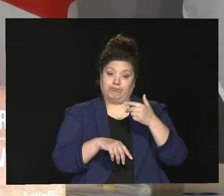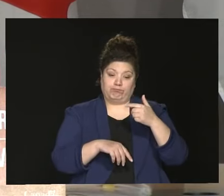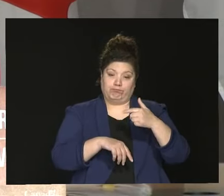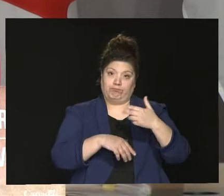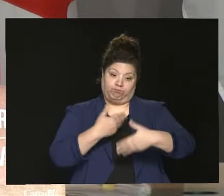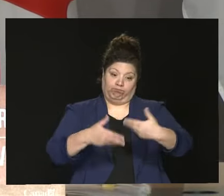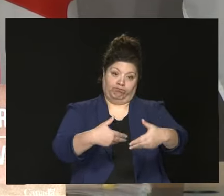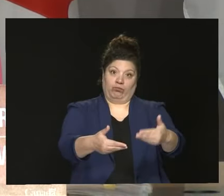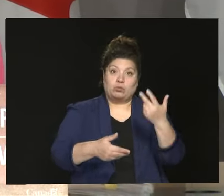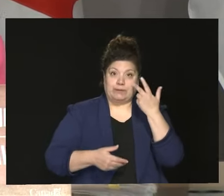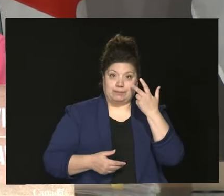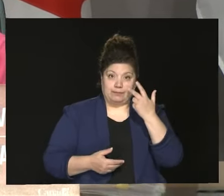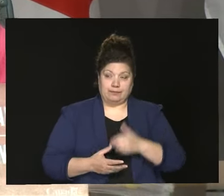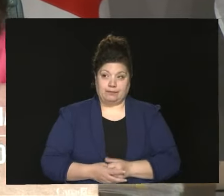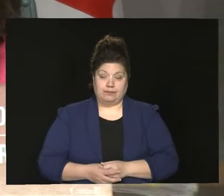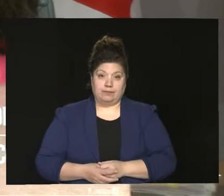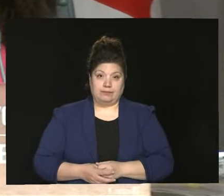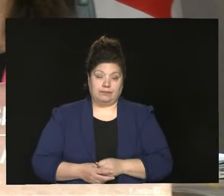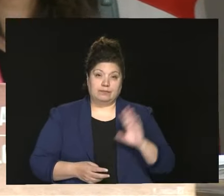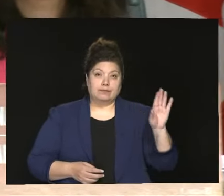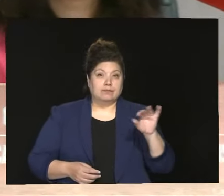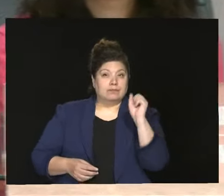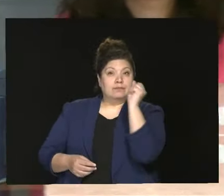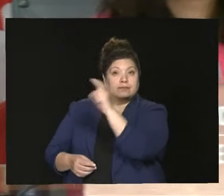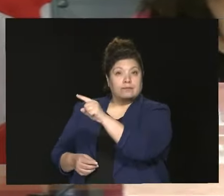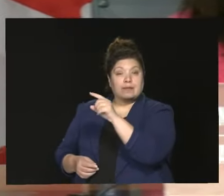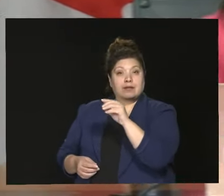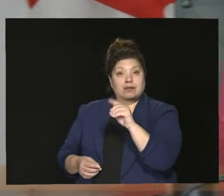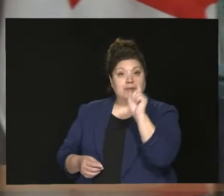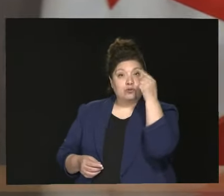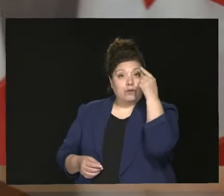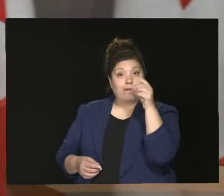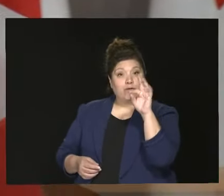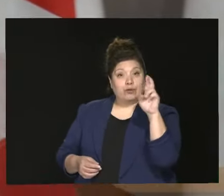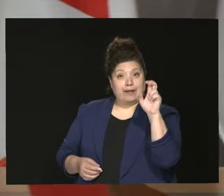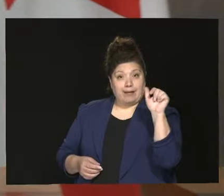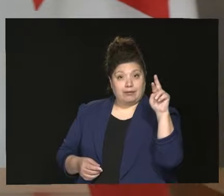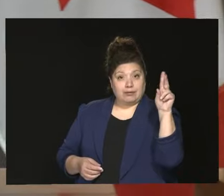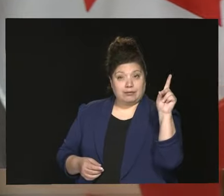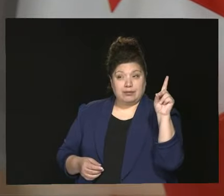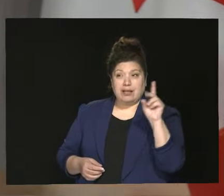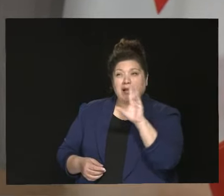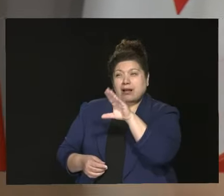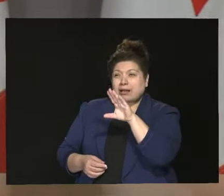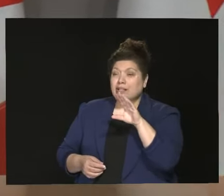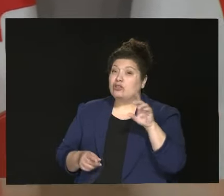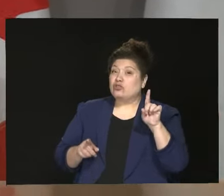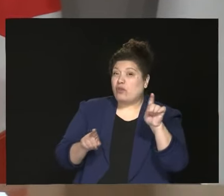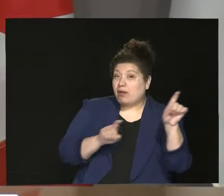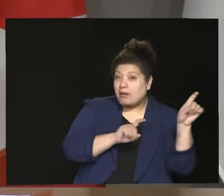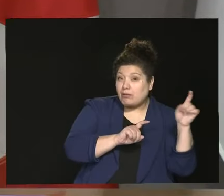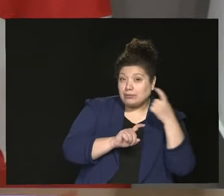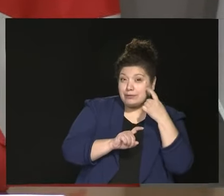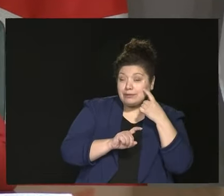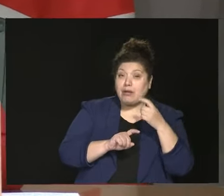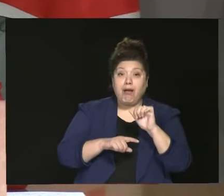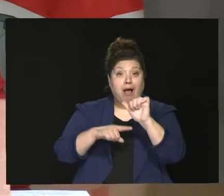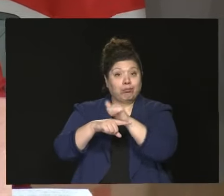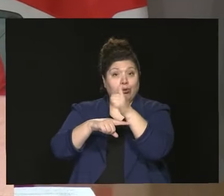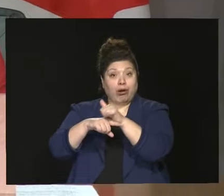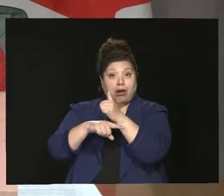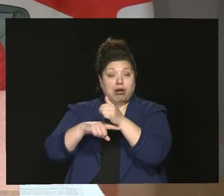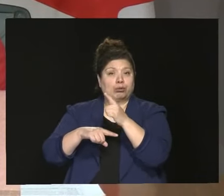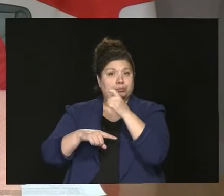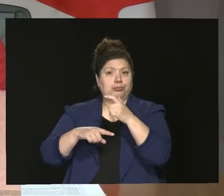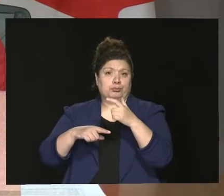Hello, Minister Freeland. A recent survey showed that half of rural Alberta doctors in 44 locations